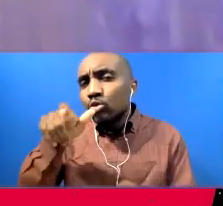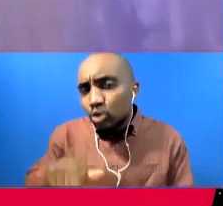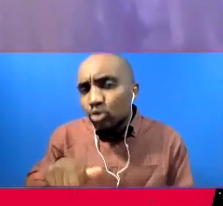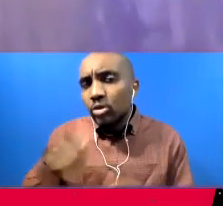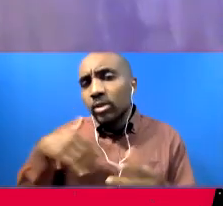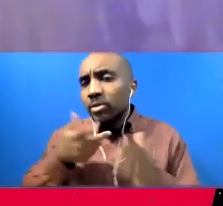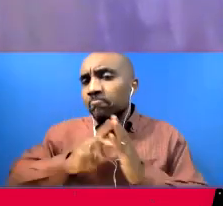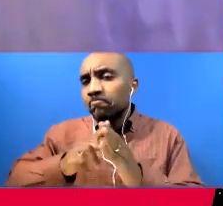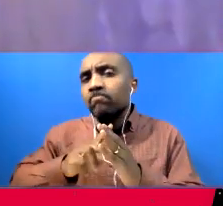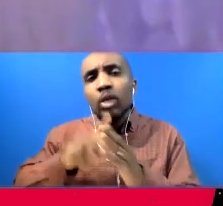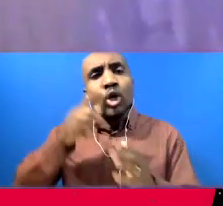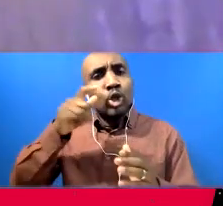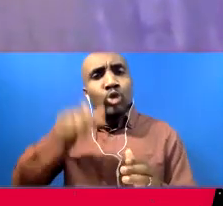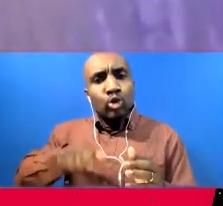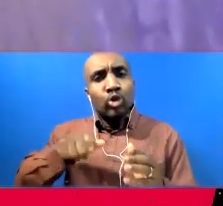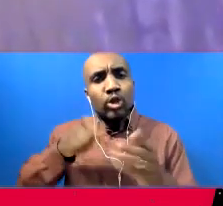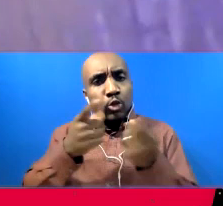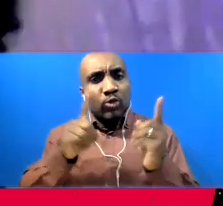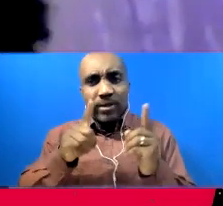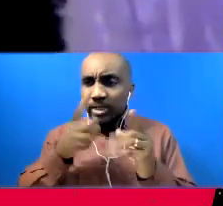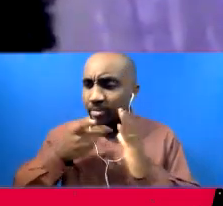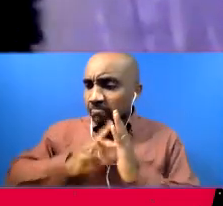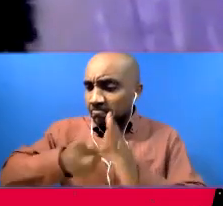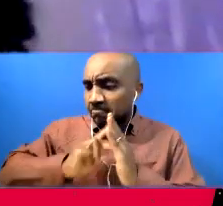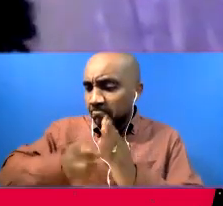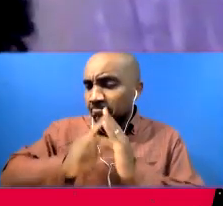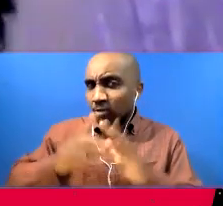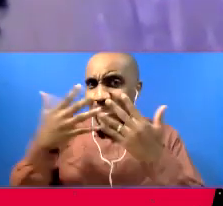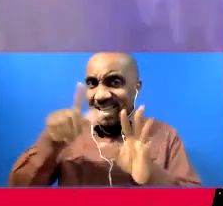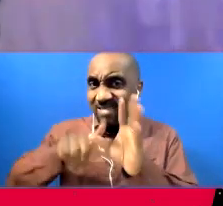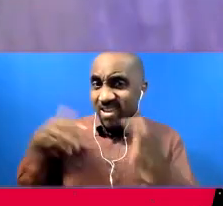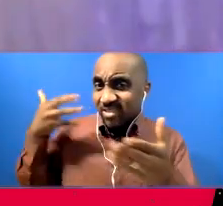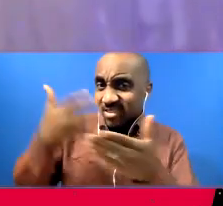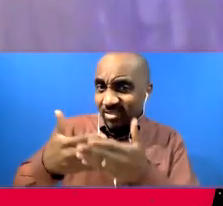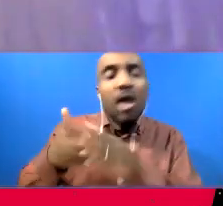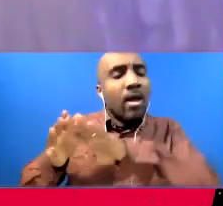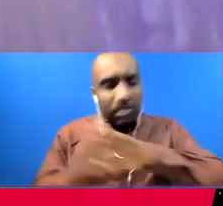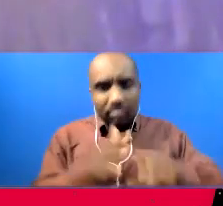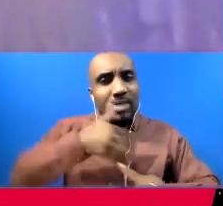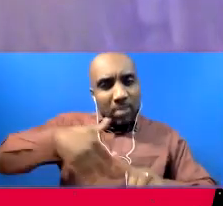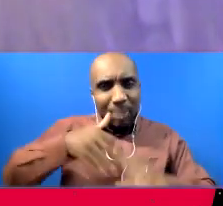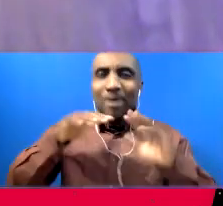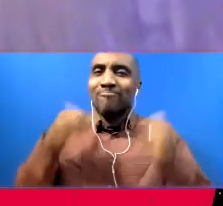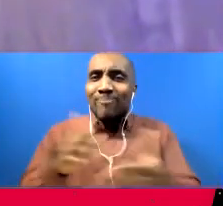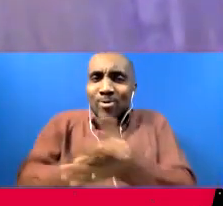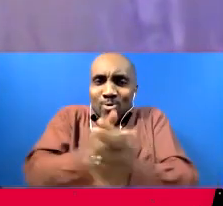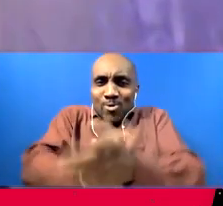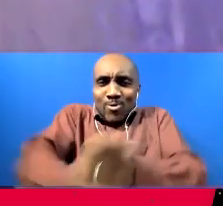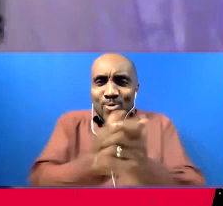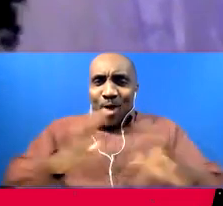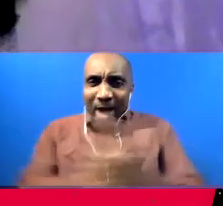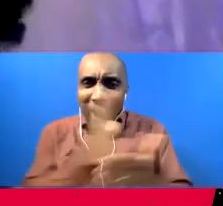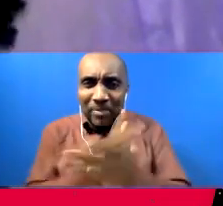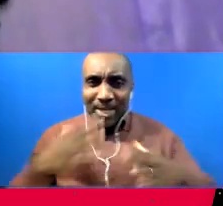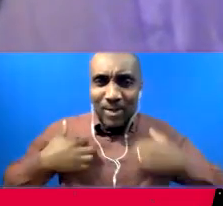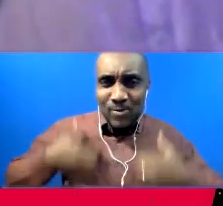have been organising with students for the most part of the previous decade. So with that out of the way, I'm super happy